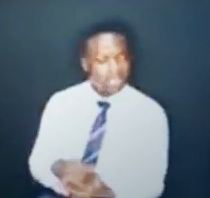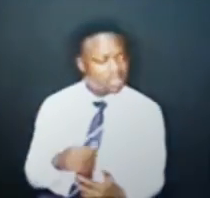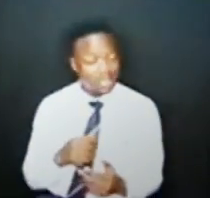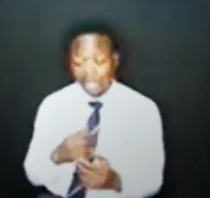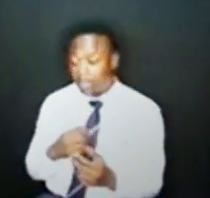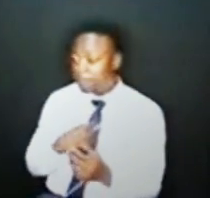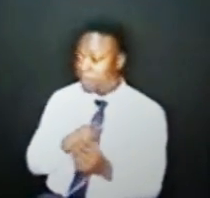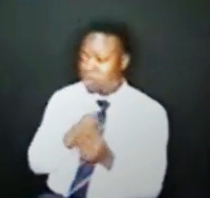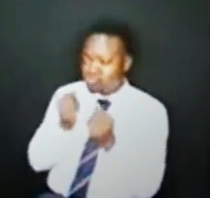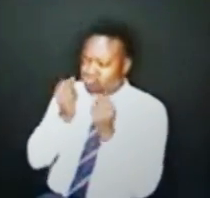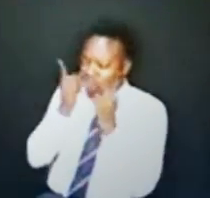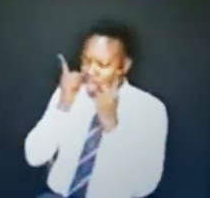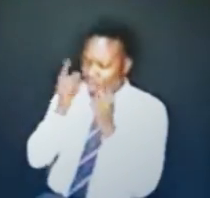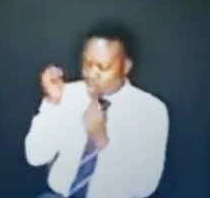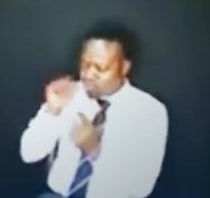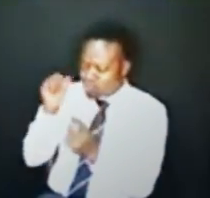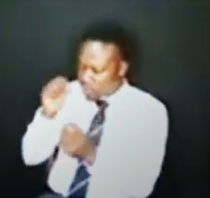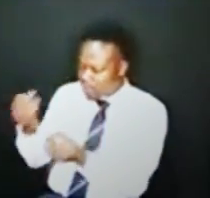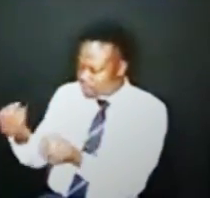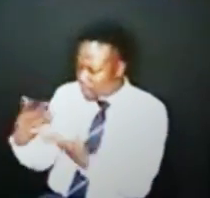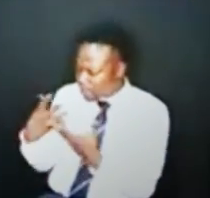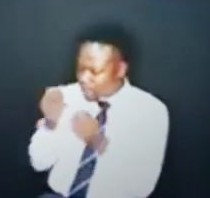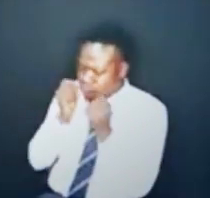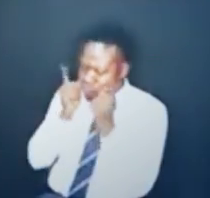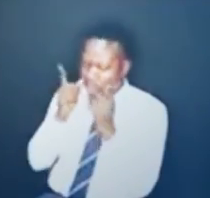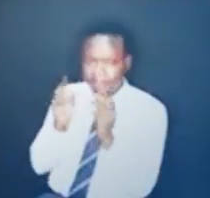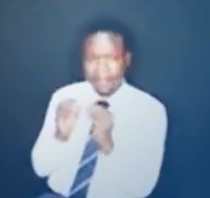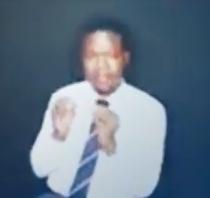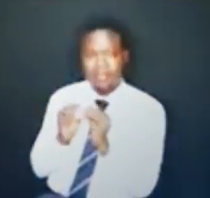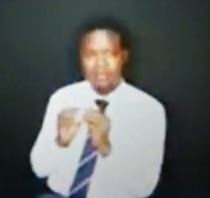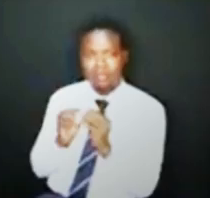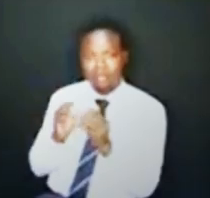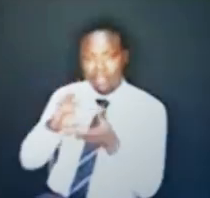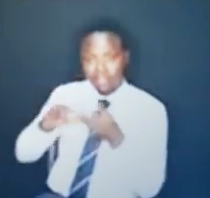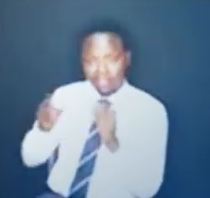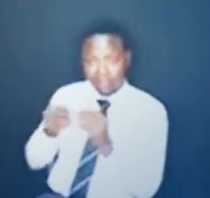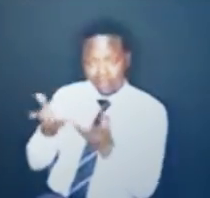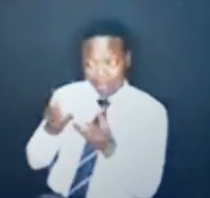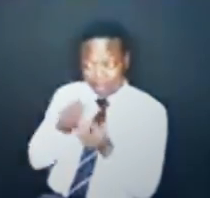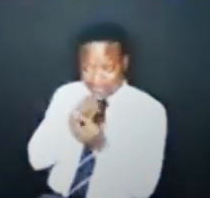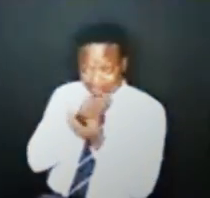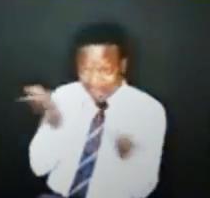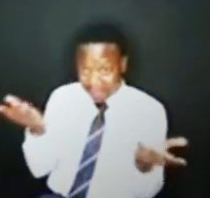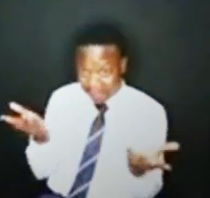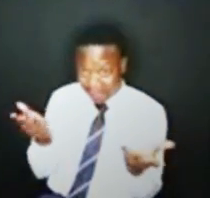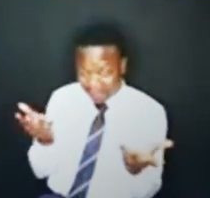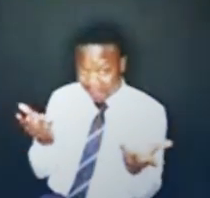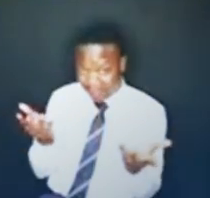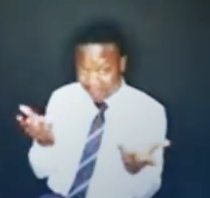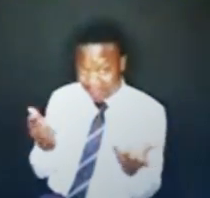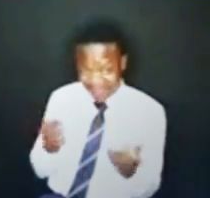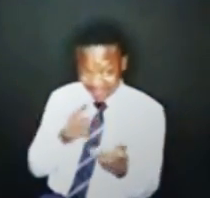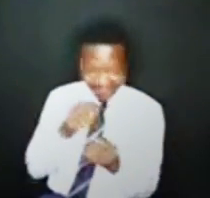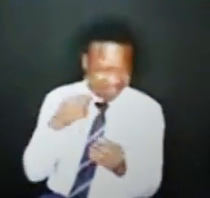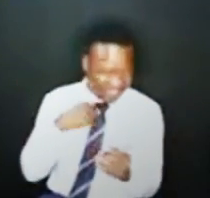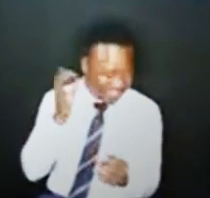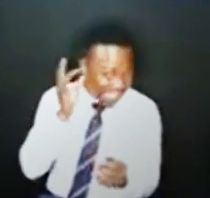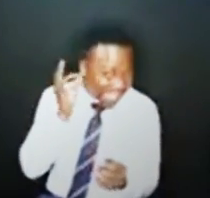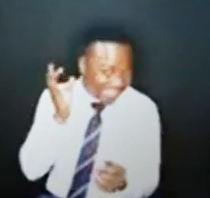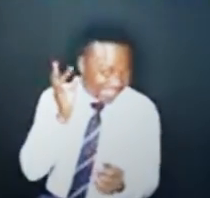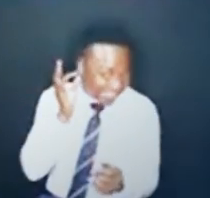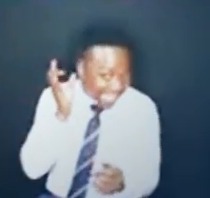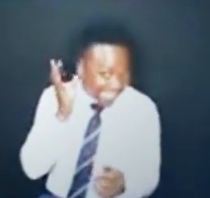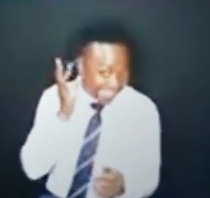surprised what I heard. Do you want me to tell you? you have itchy.